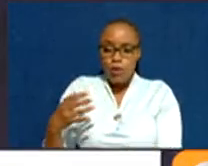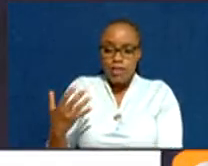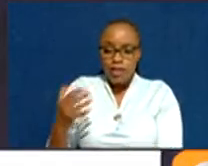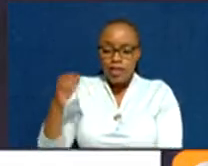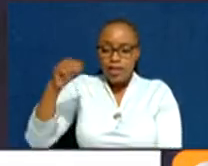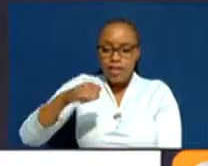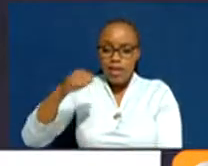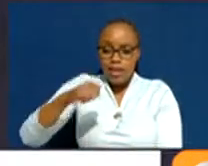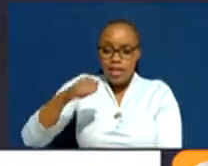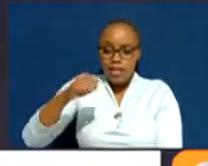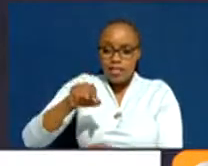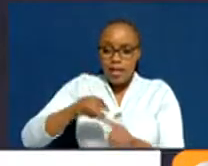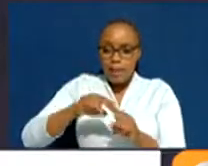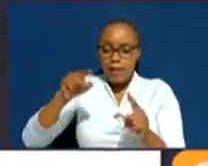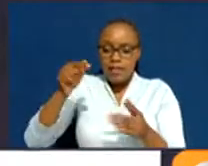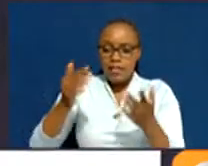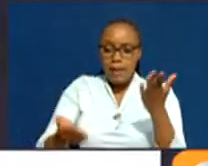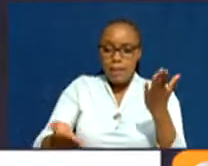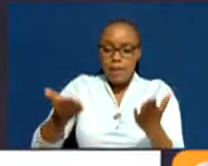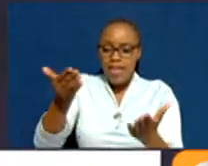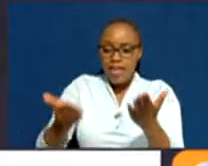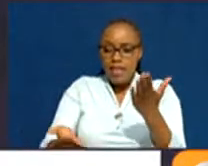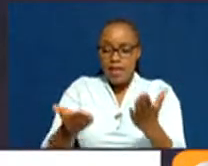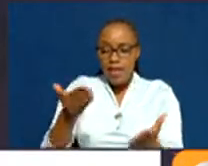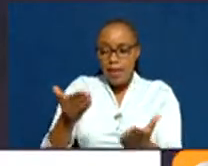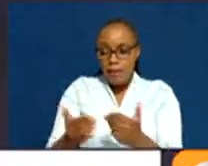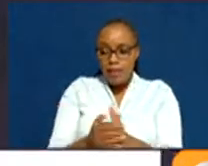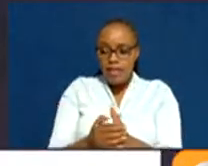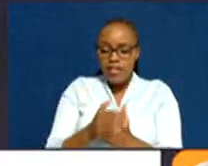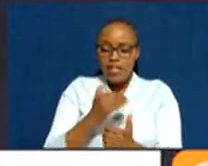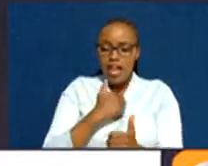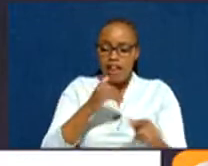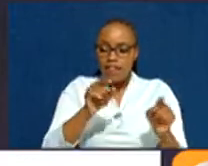it is. But perhaps,